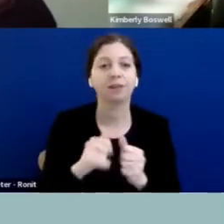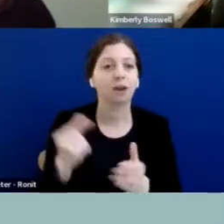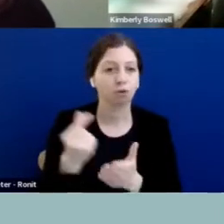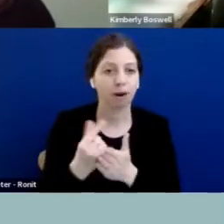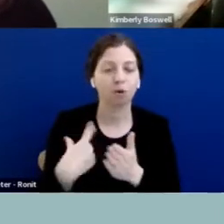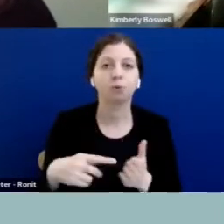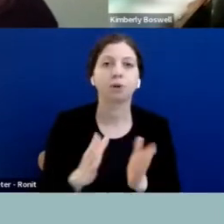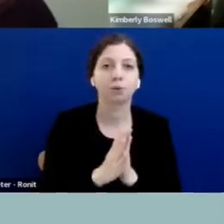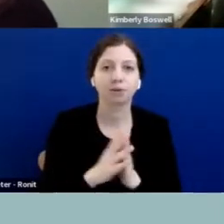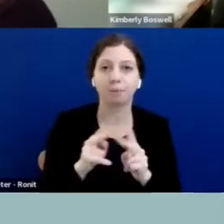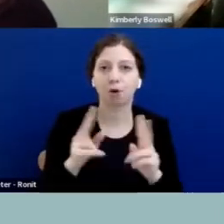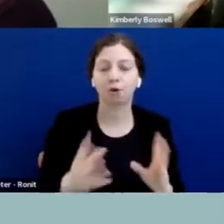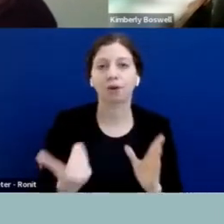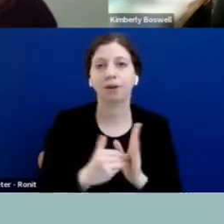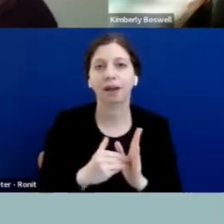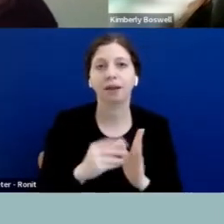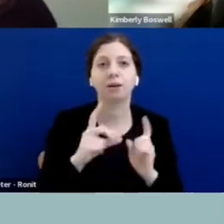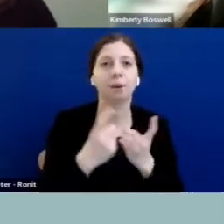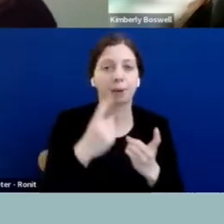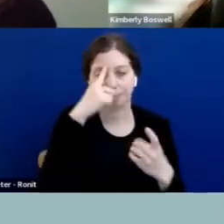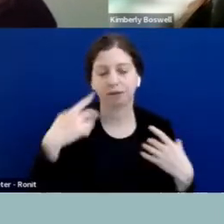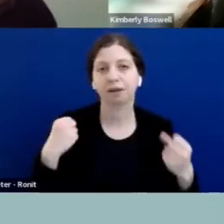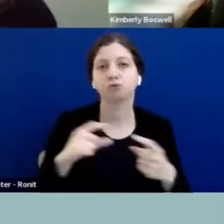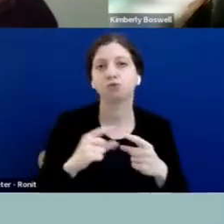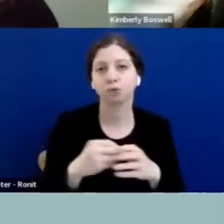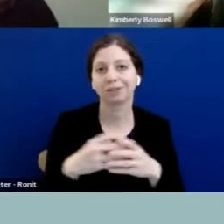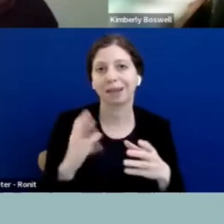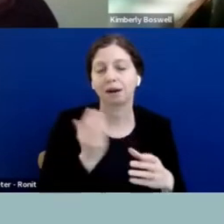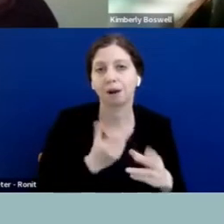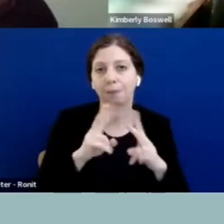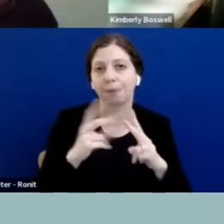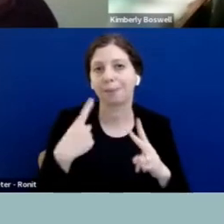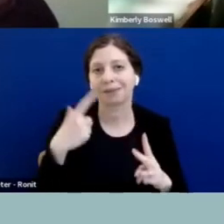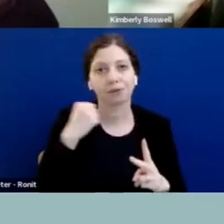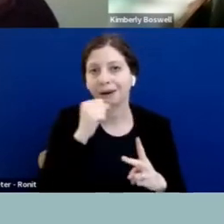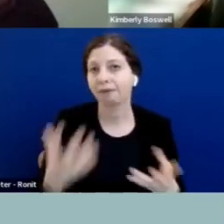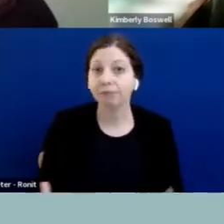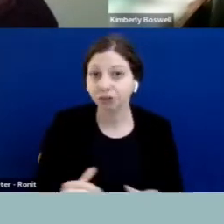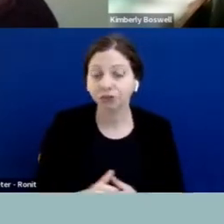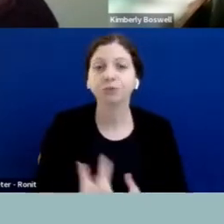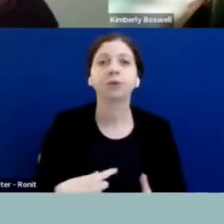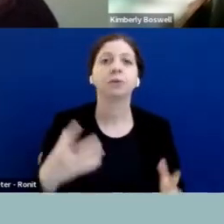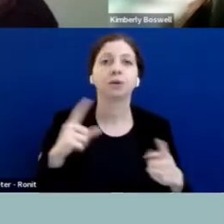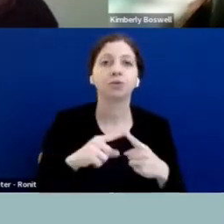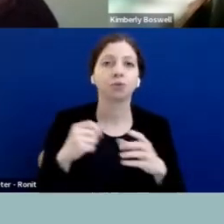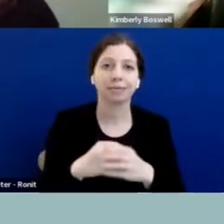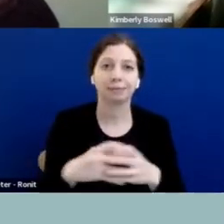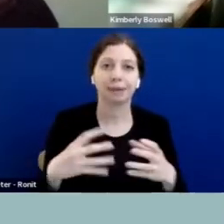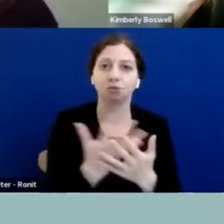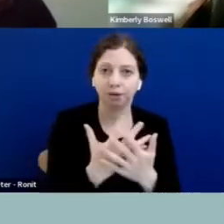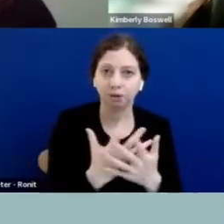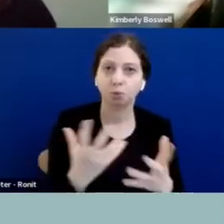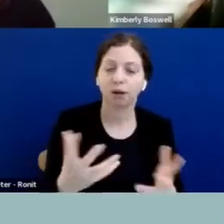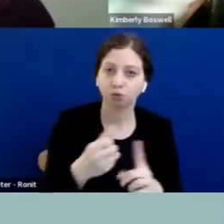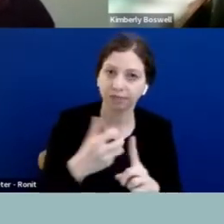partner again with Department of Mental Health to expand our partnership because we weren't done. We wanted to expand screening. We wanted to